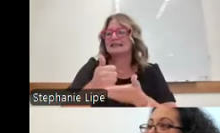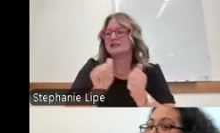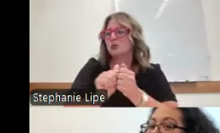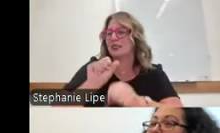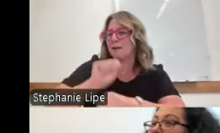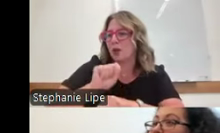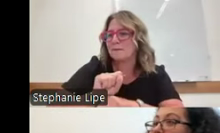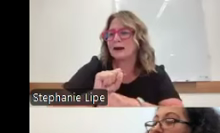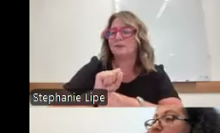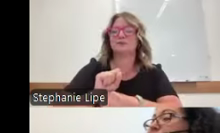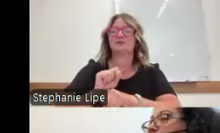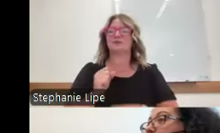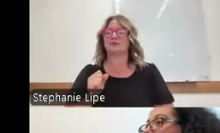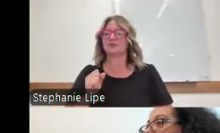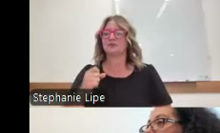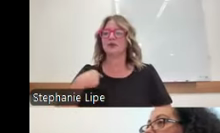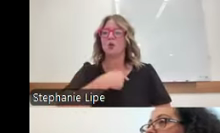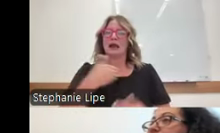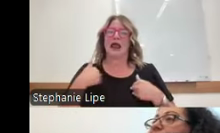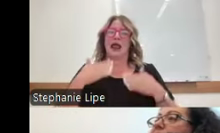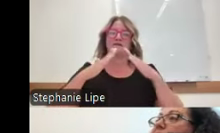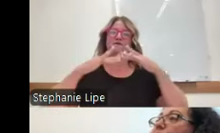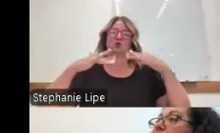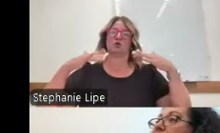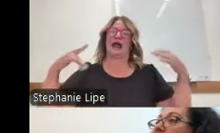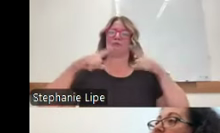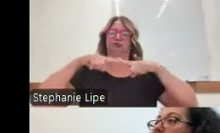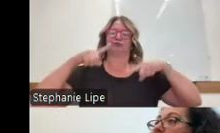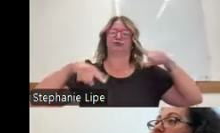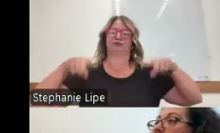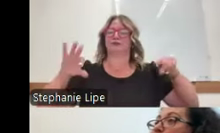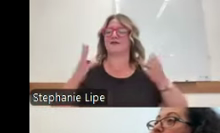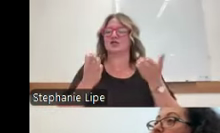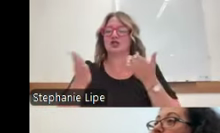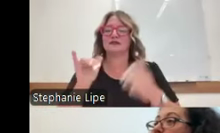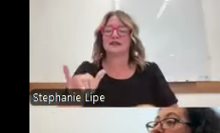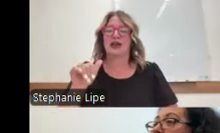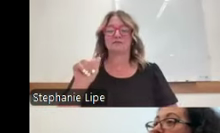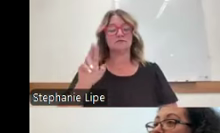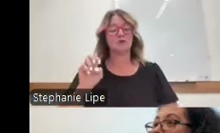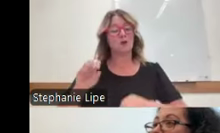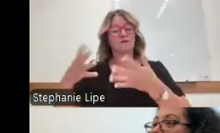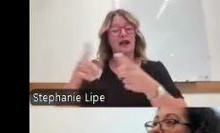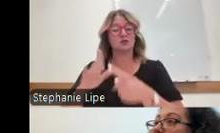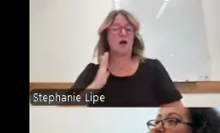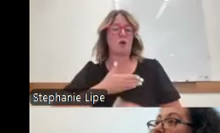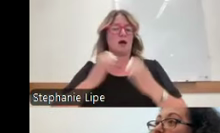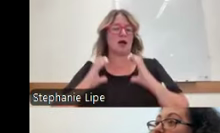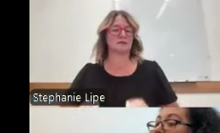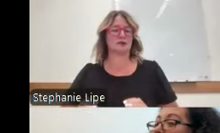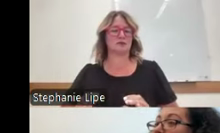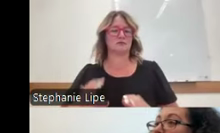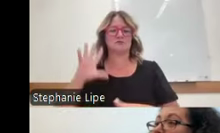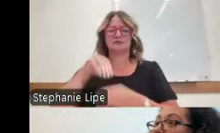our office for assistance with employment. We have a diverse range of services that